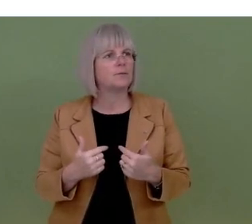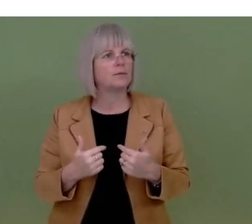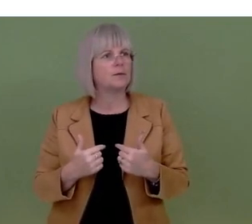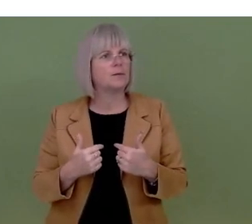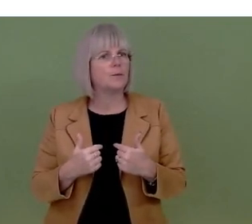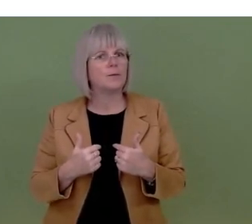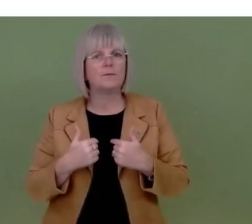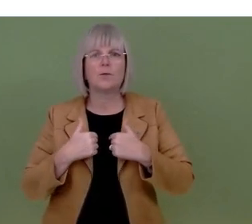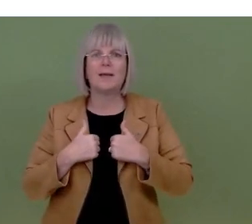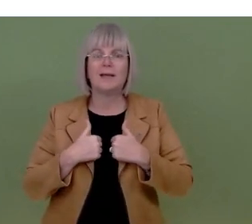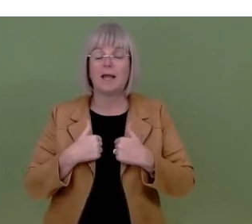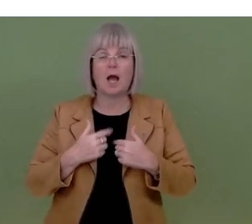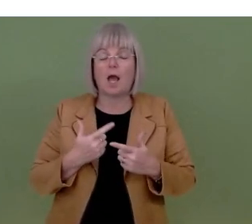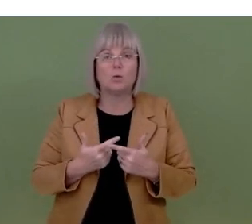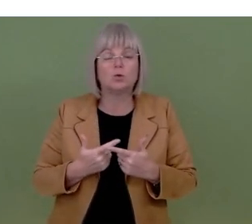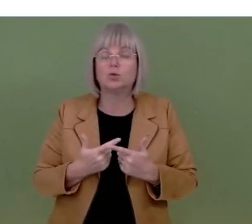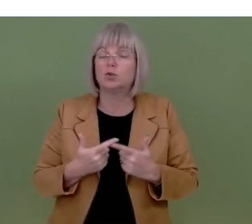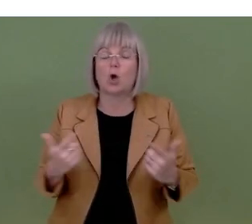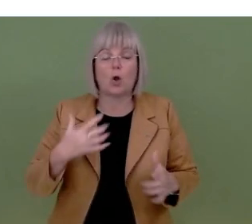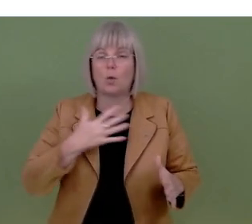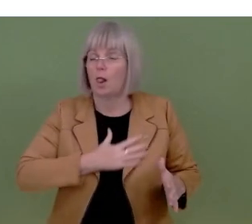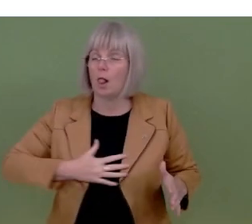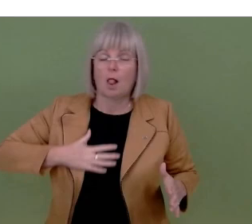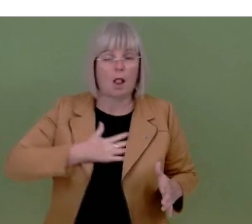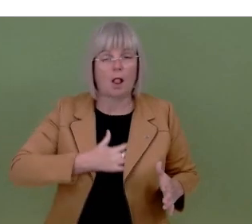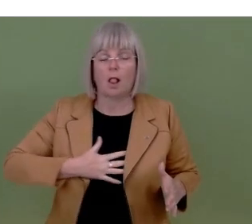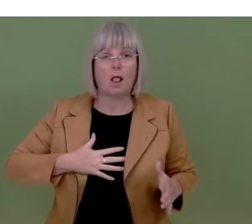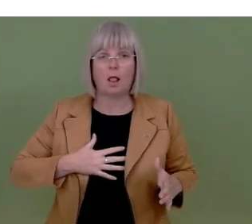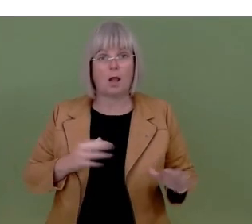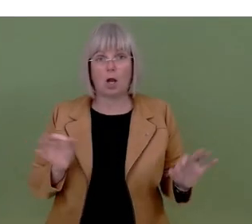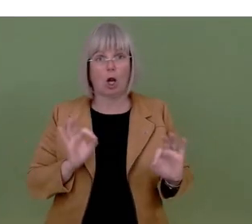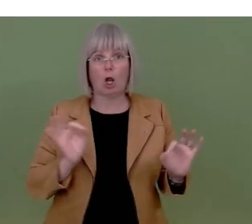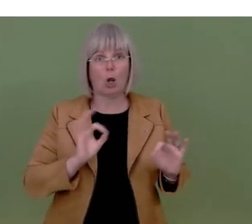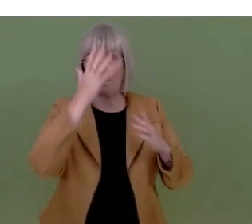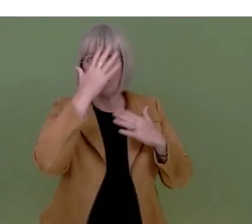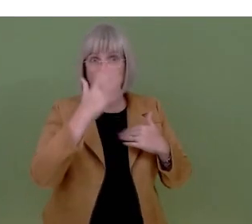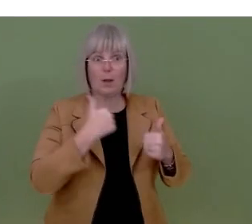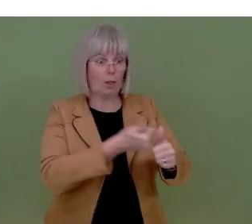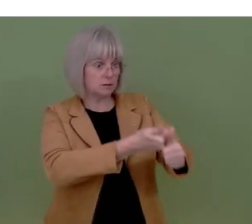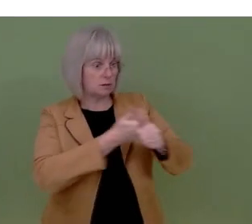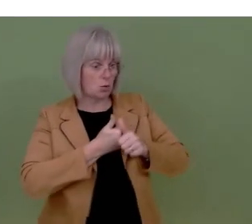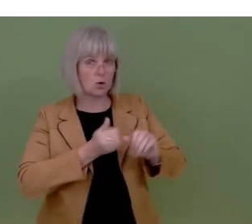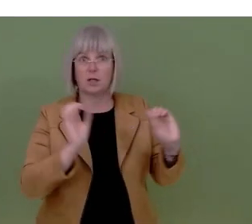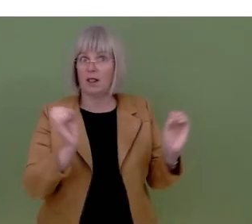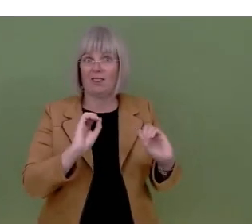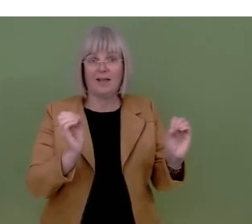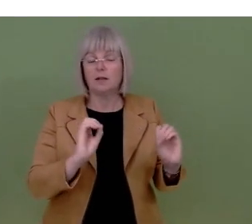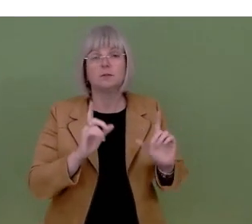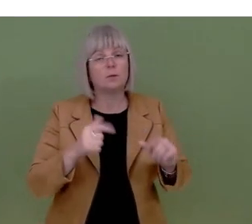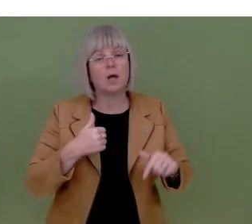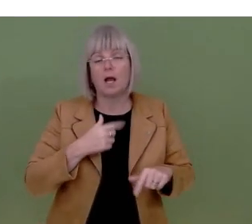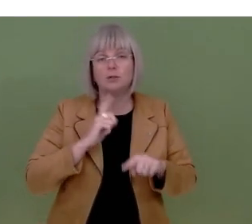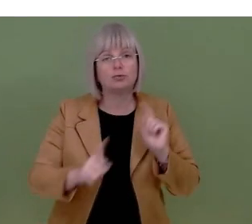of distress. I wasn't receiving support for my mental health distress. And I tried to take my own life at that